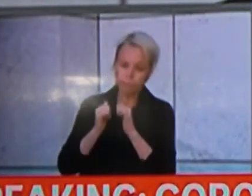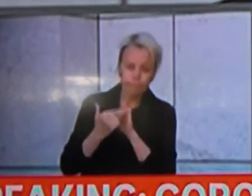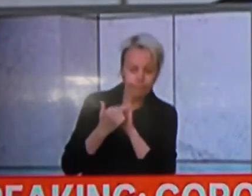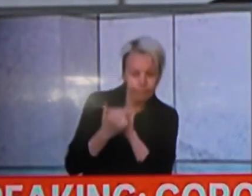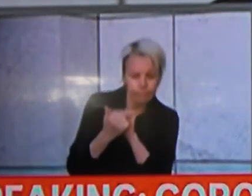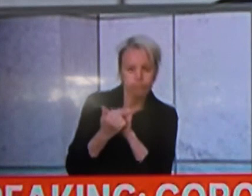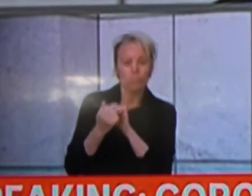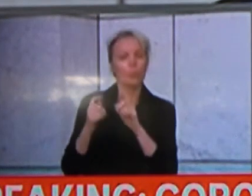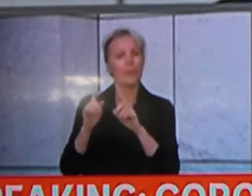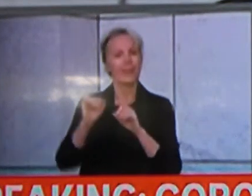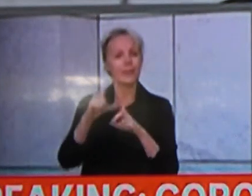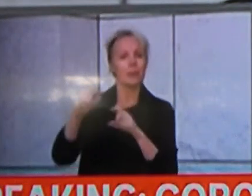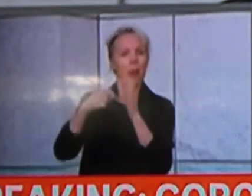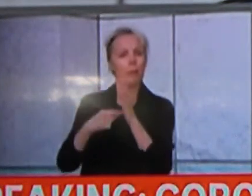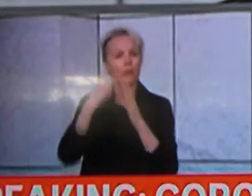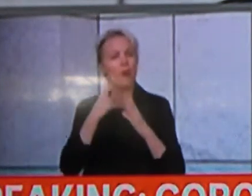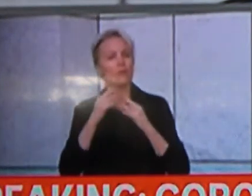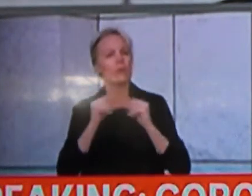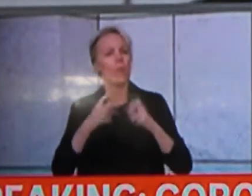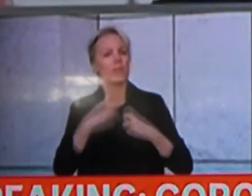with them to resolve some of those problems. You